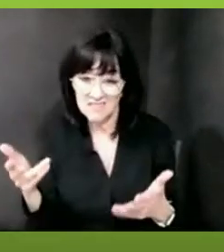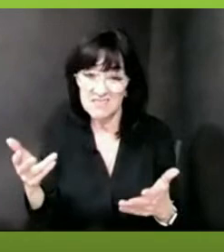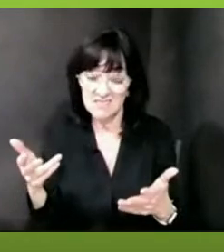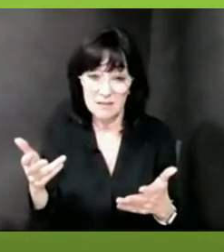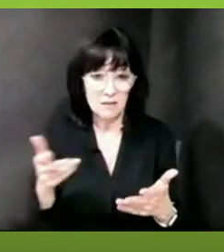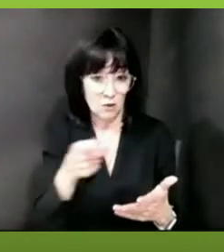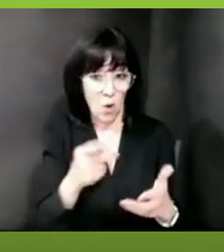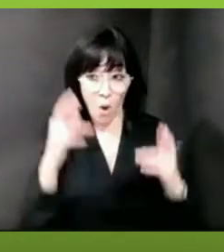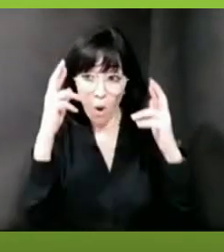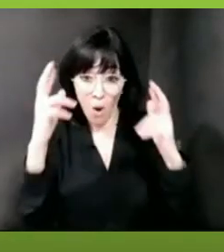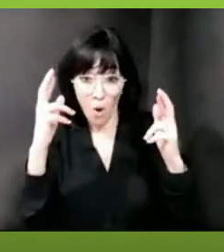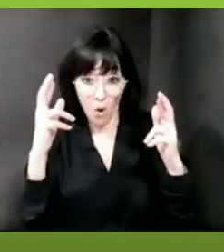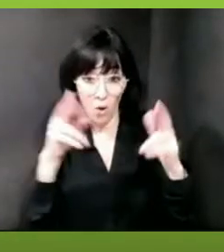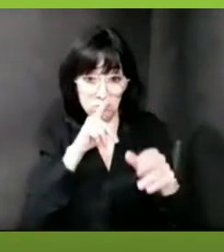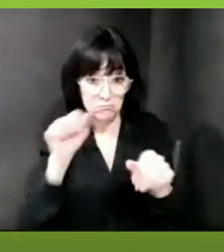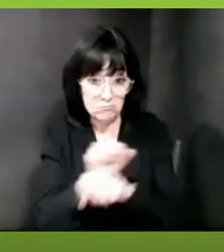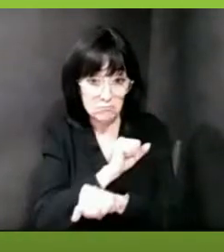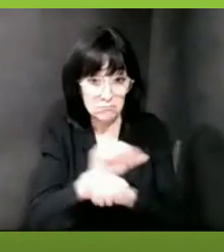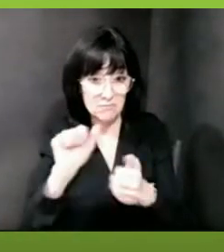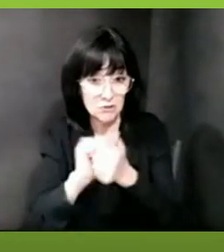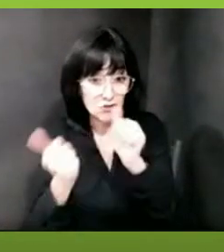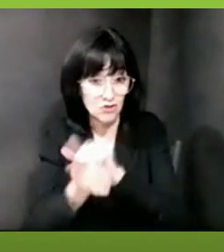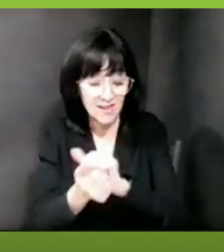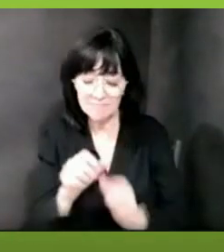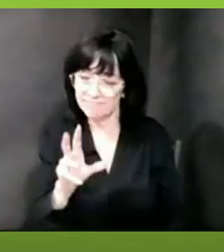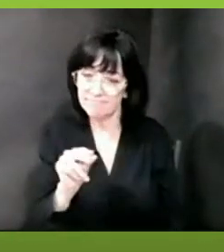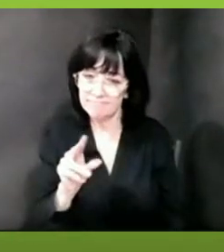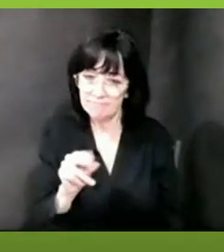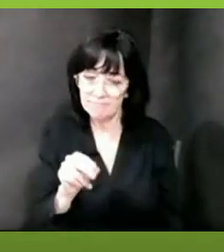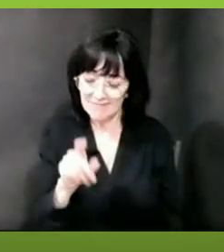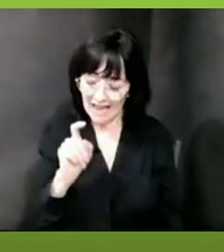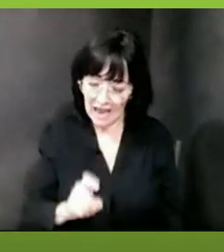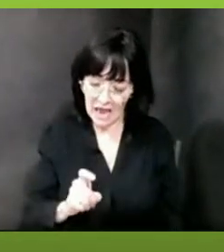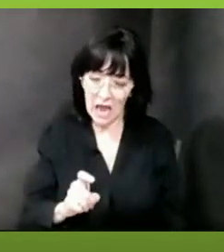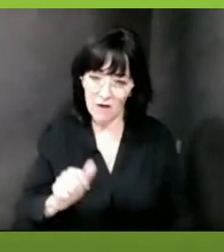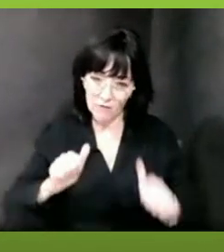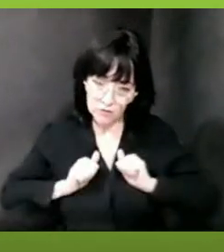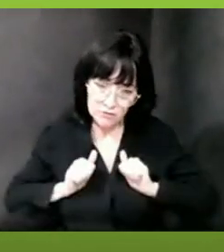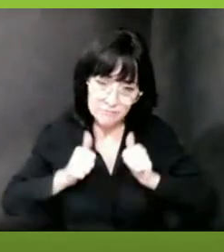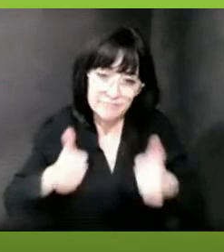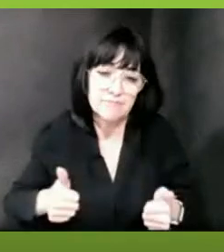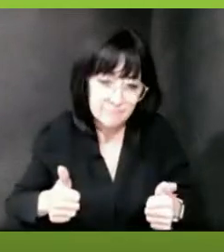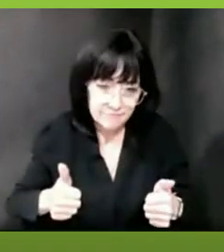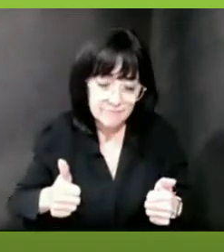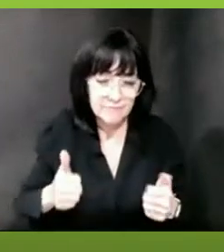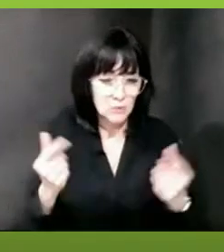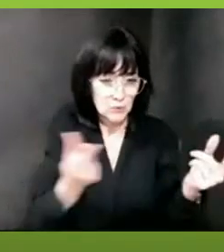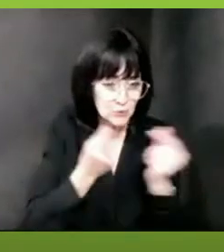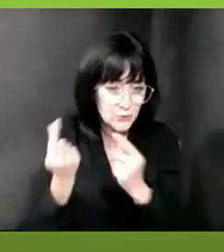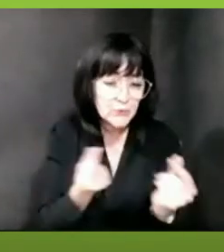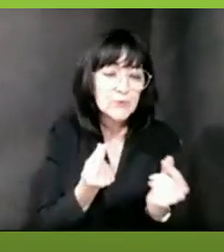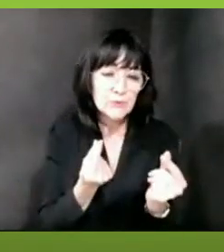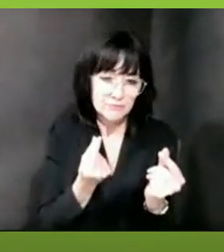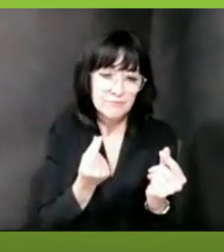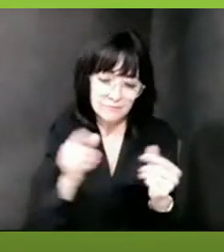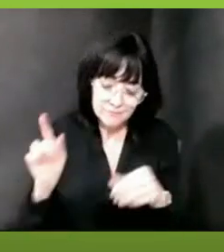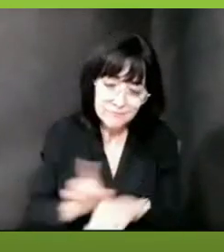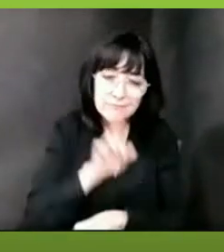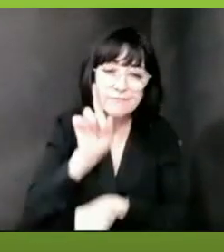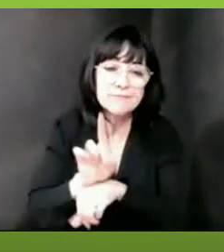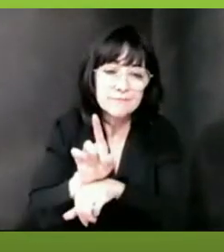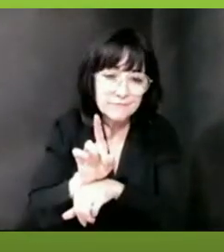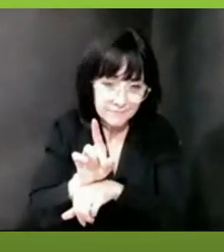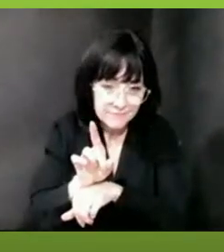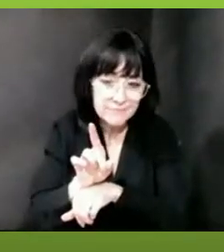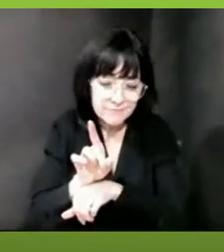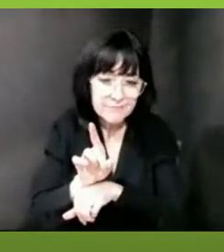it's very heartening to see these people with the resilience to actually take a stand, make sure that they're getting what they need, and